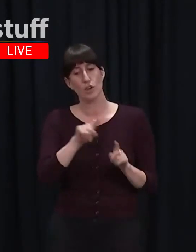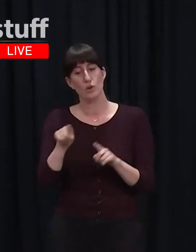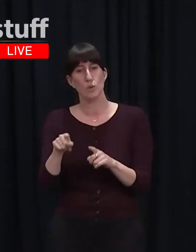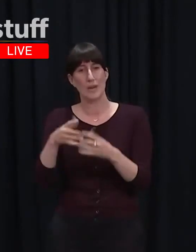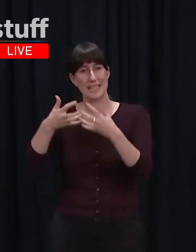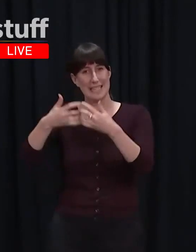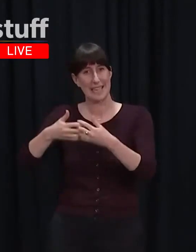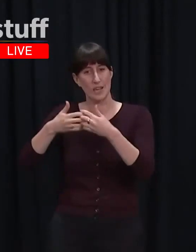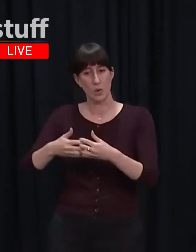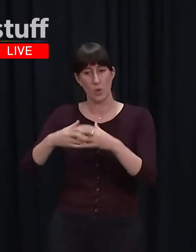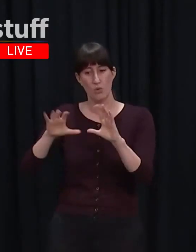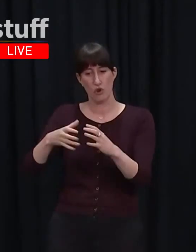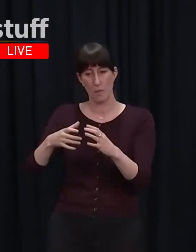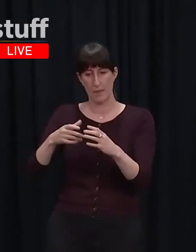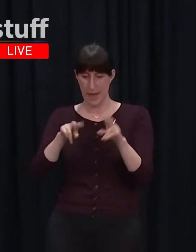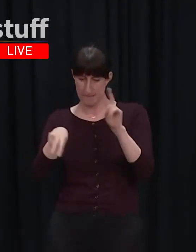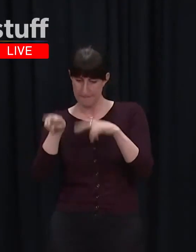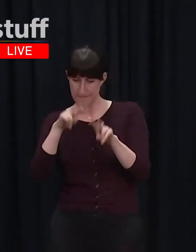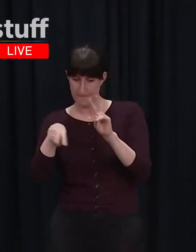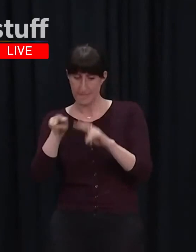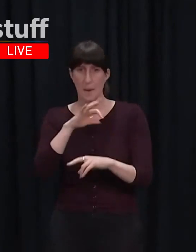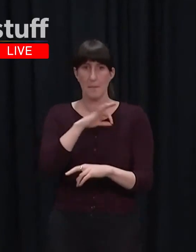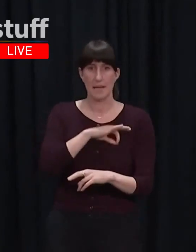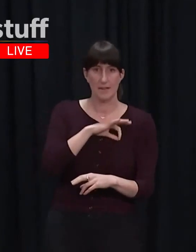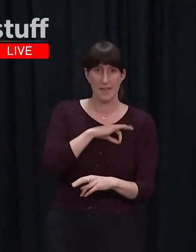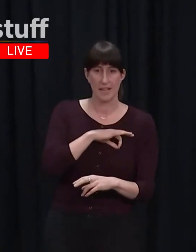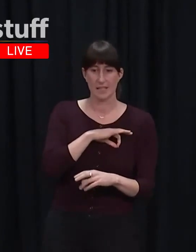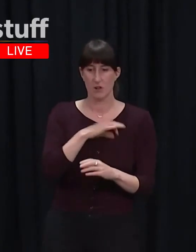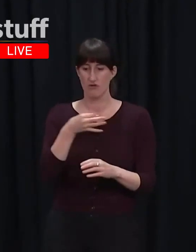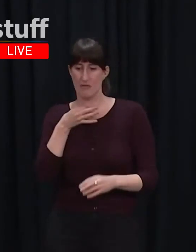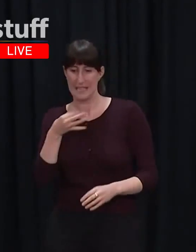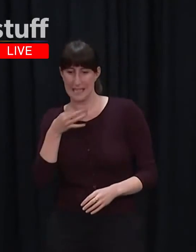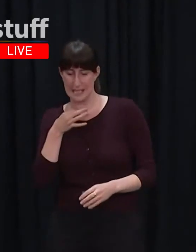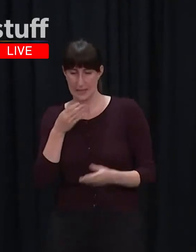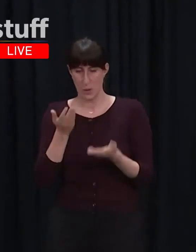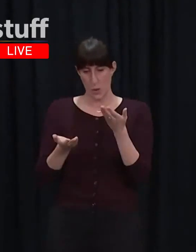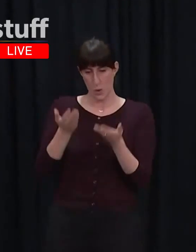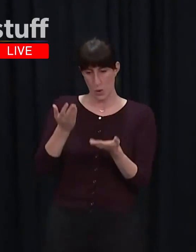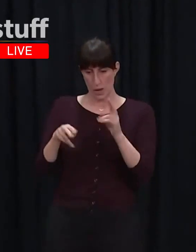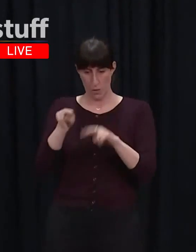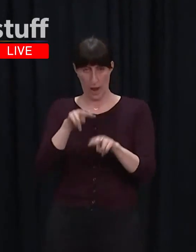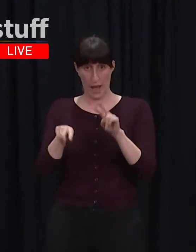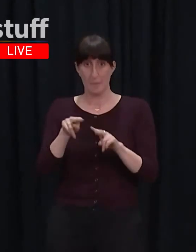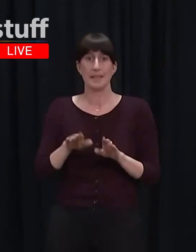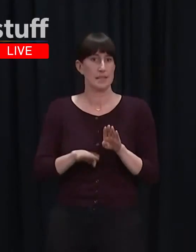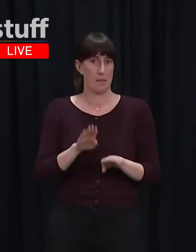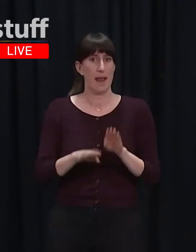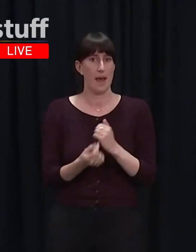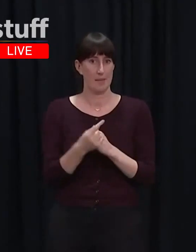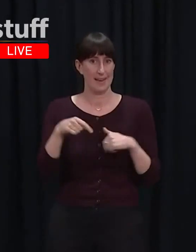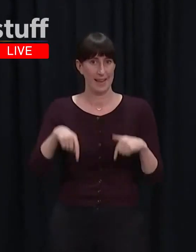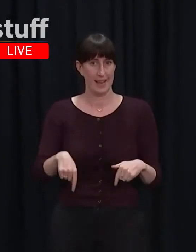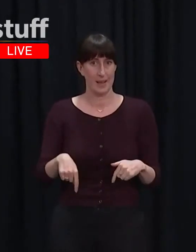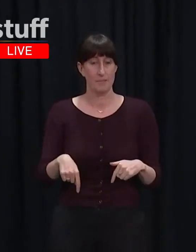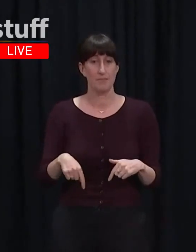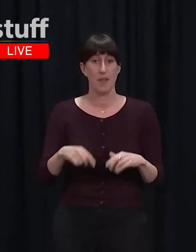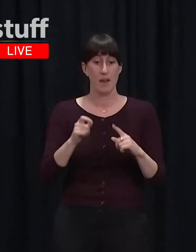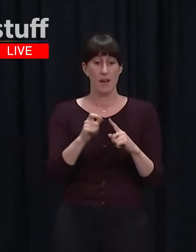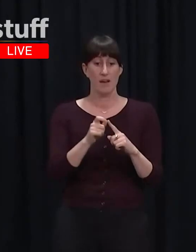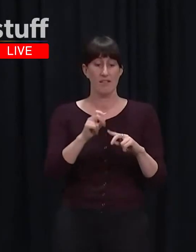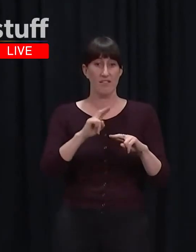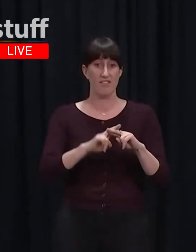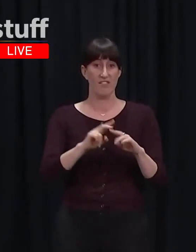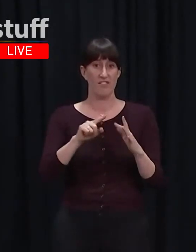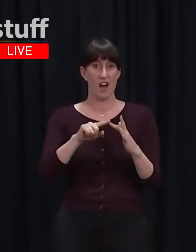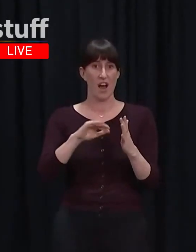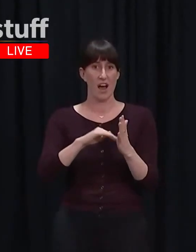in that age group, similar to what will happen here. We're expecting all the information through from Pfizer in the first 2